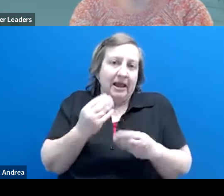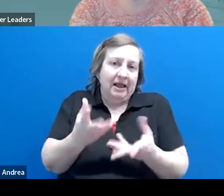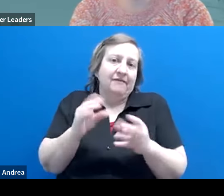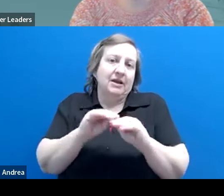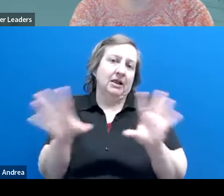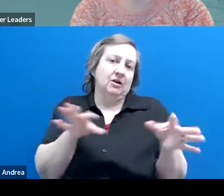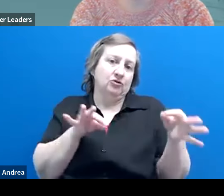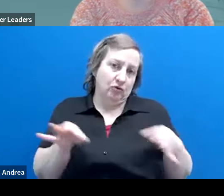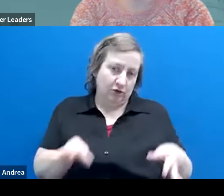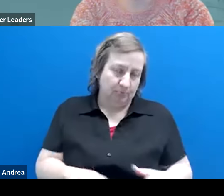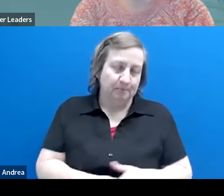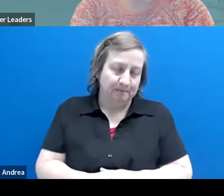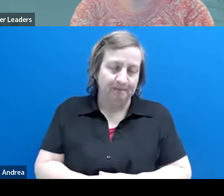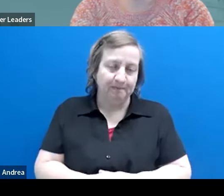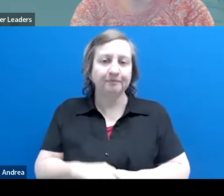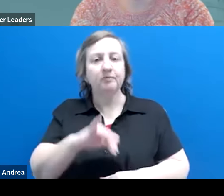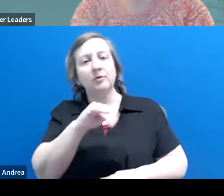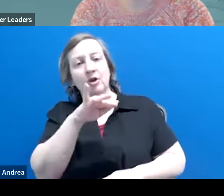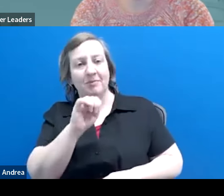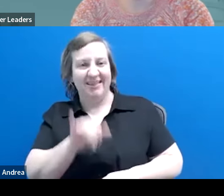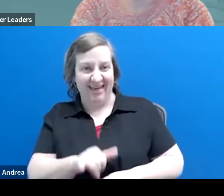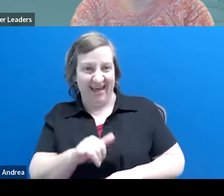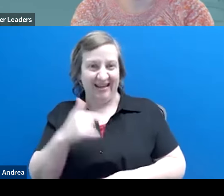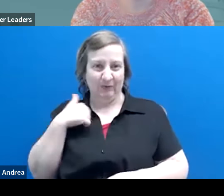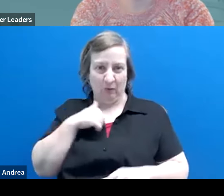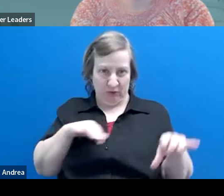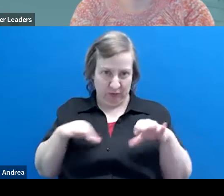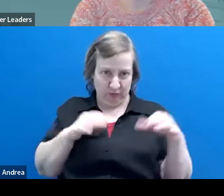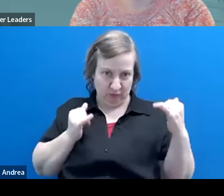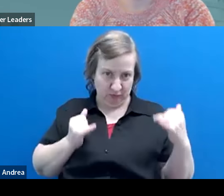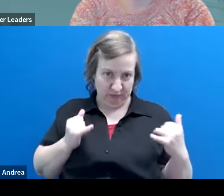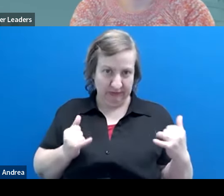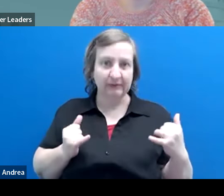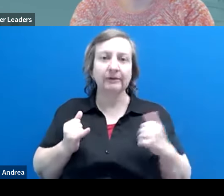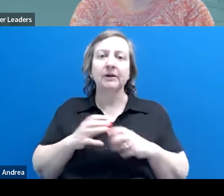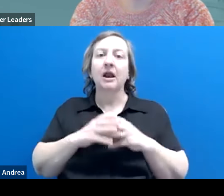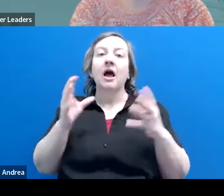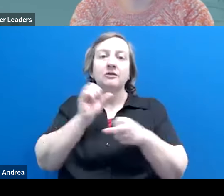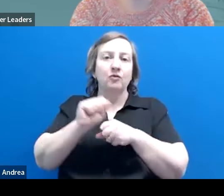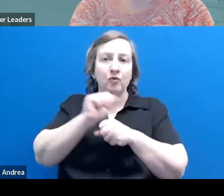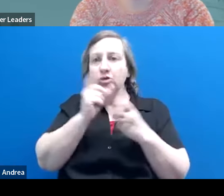direction. So Jamie, that's what we've got going on right now. Lots of work behind the scenes, and we'll be kicking